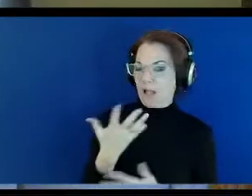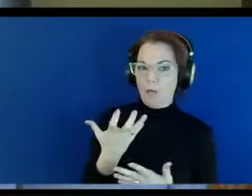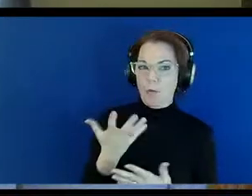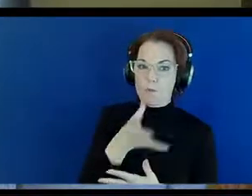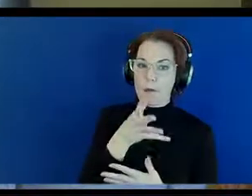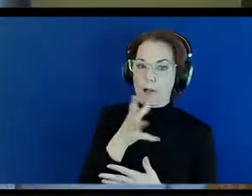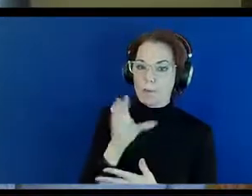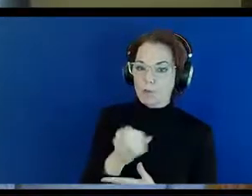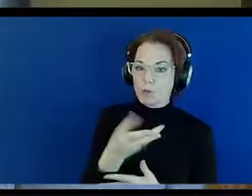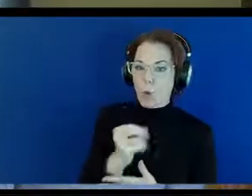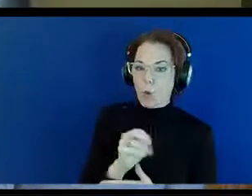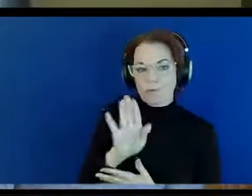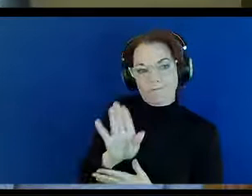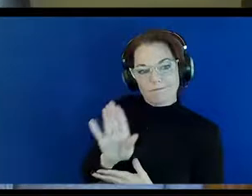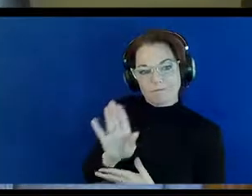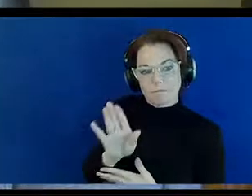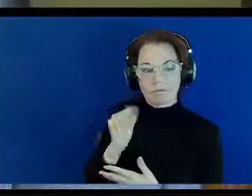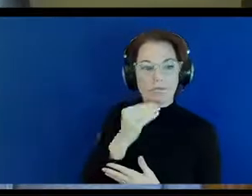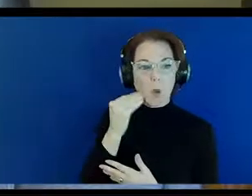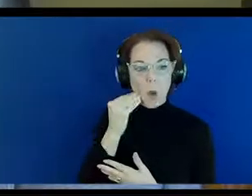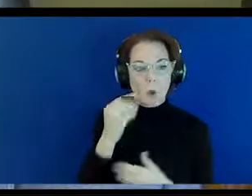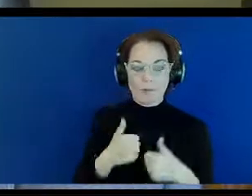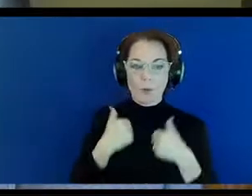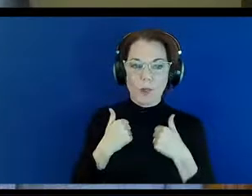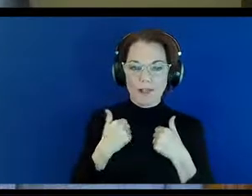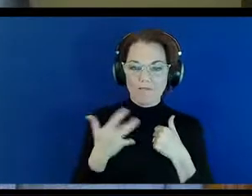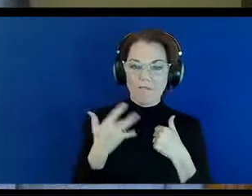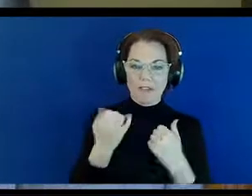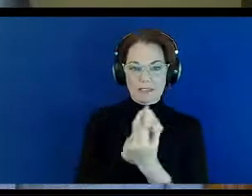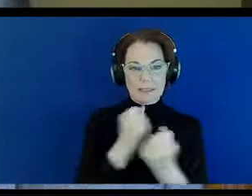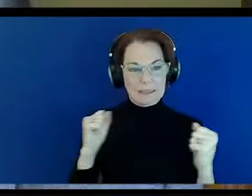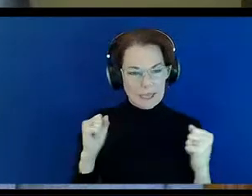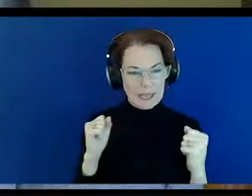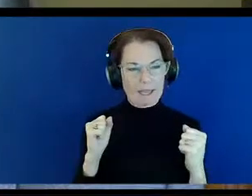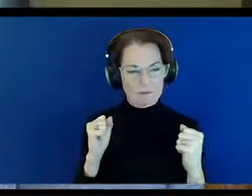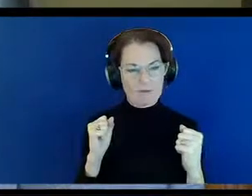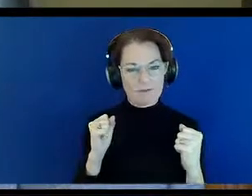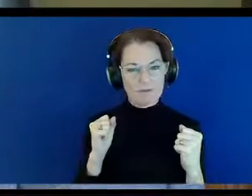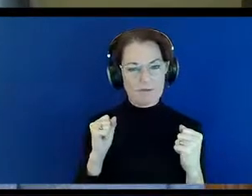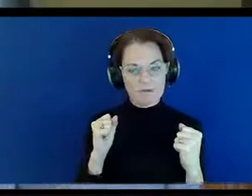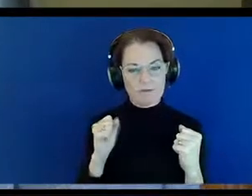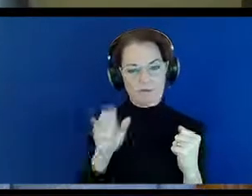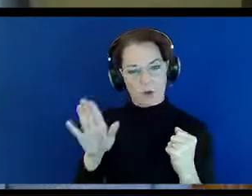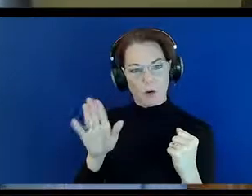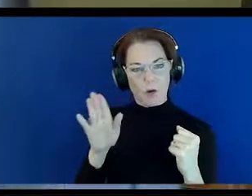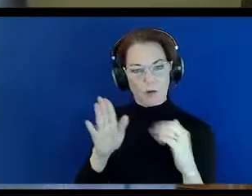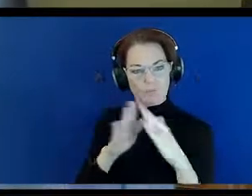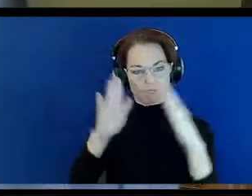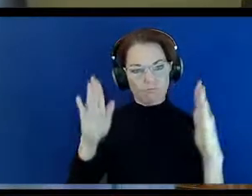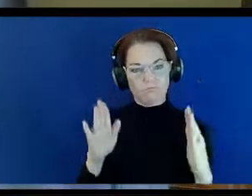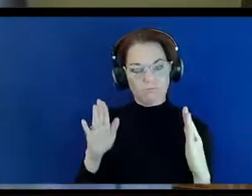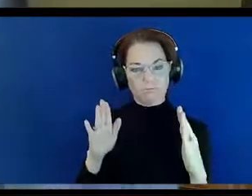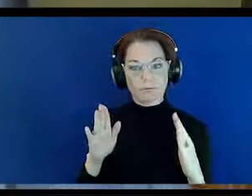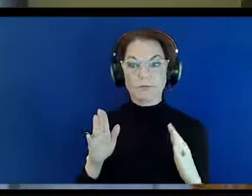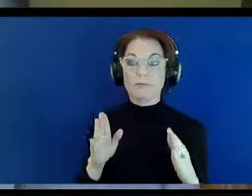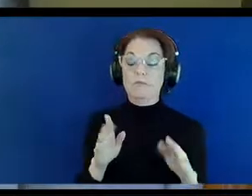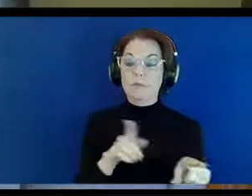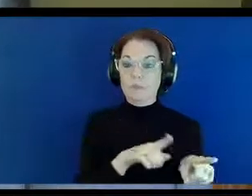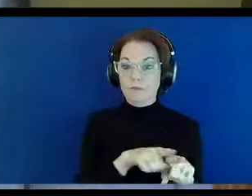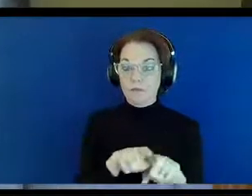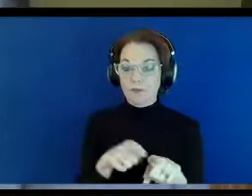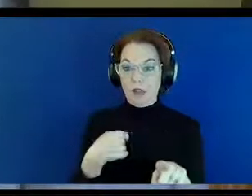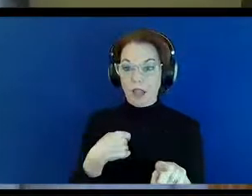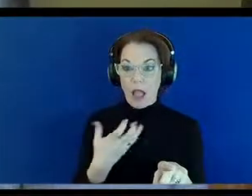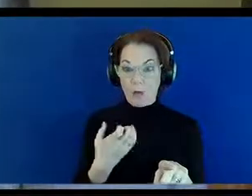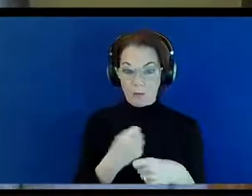home, live in it, and feel the safety and the security that comes with home ownership. In addition to that, I wanted to make sure that not